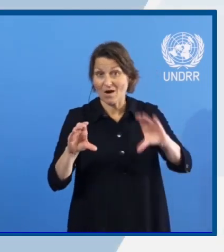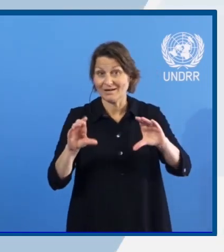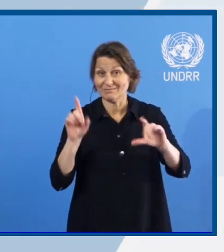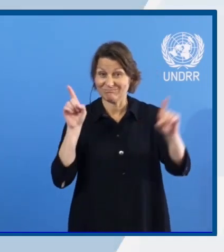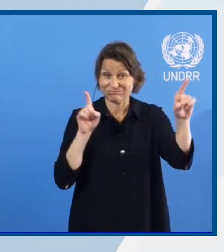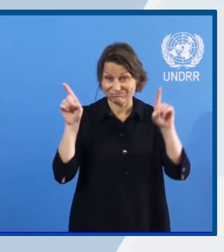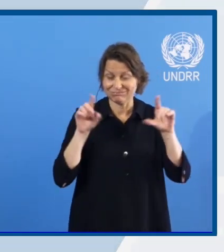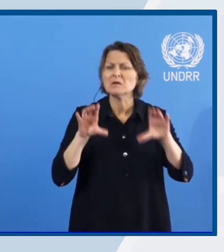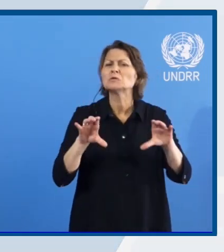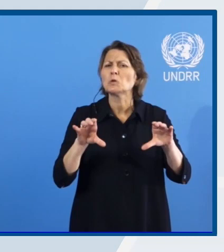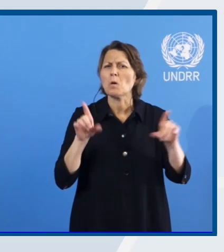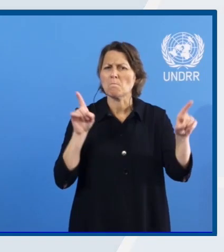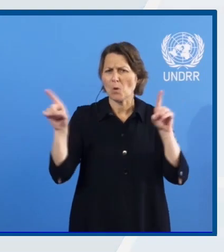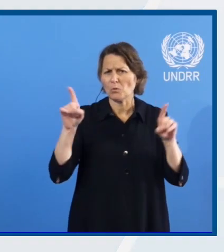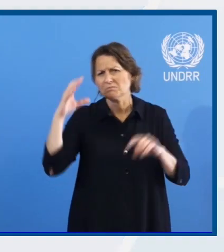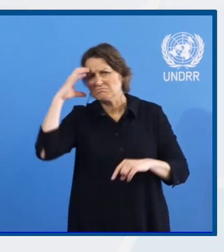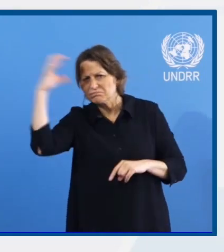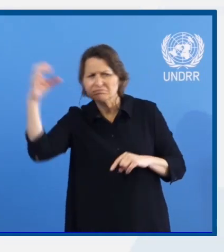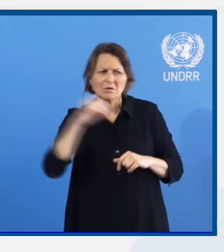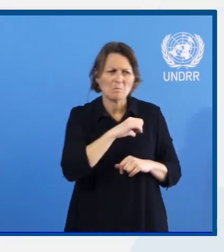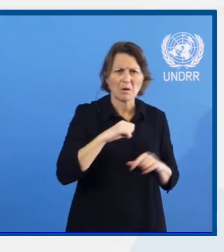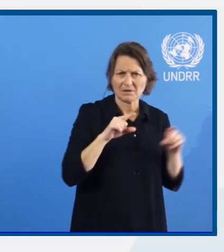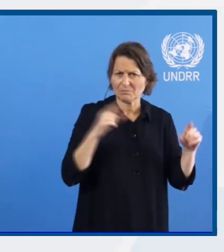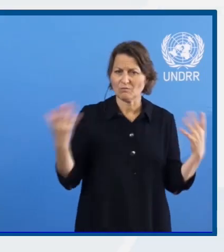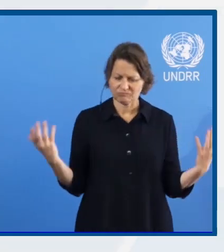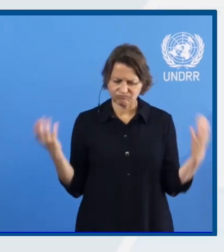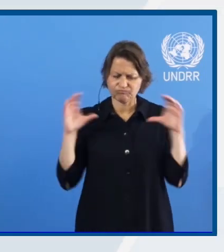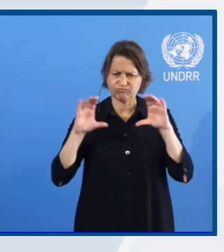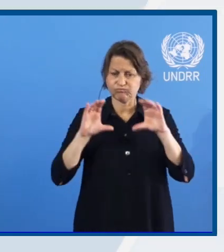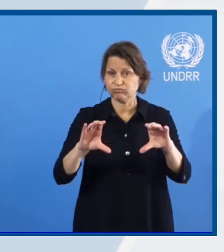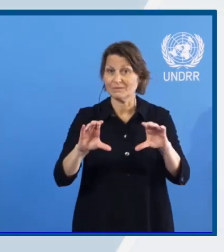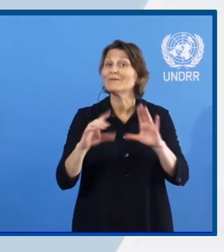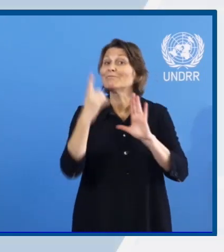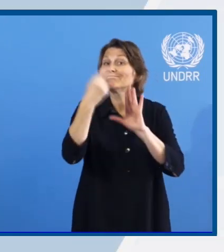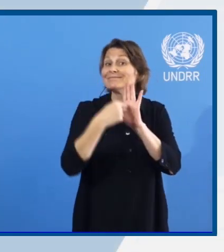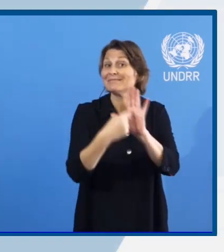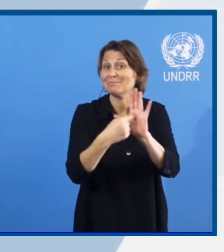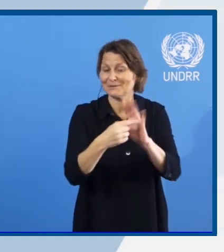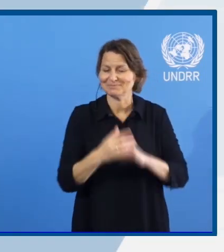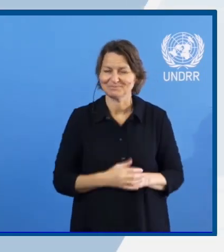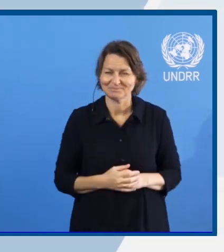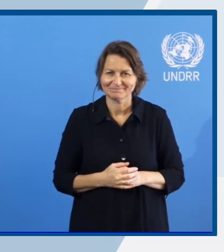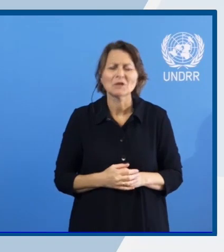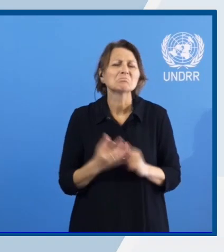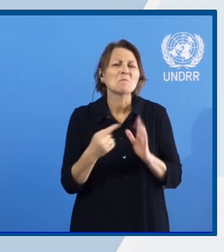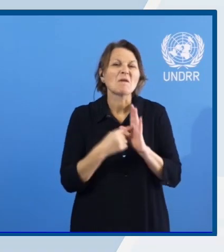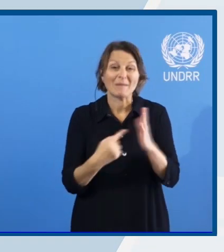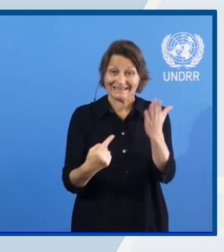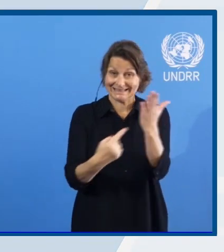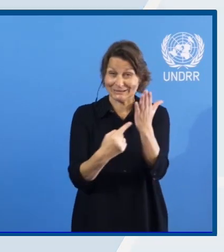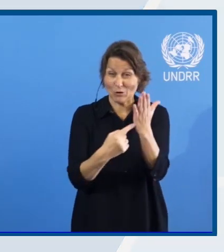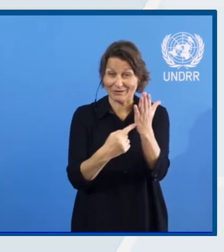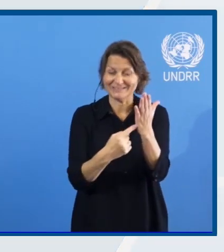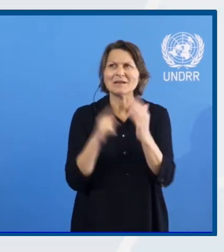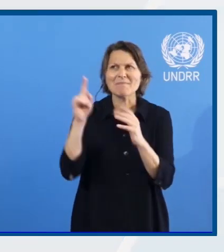both private and also public sectors. For example, if you take investments in climate-smart technology,